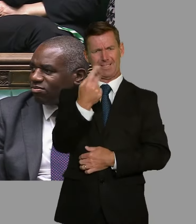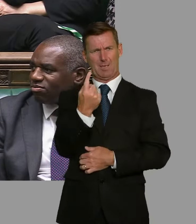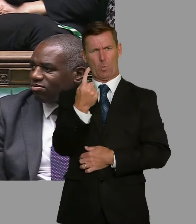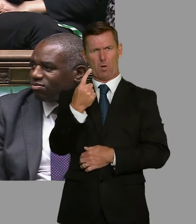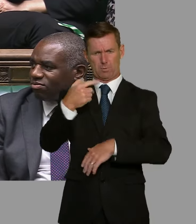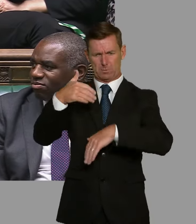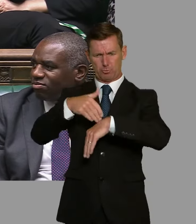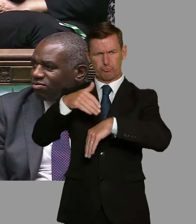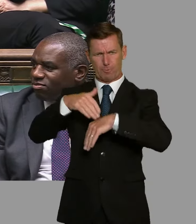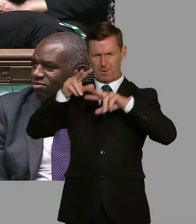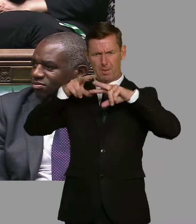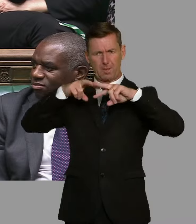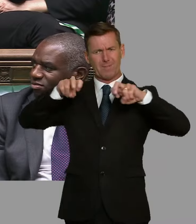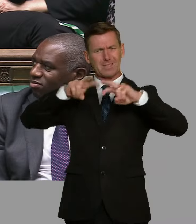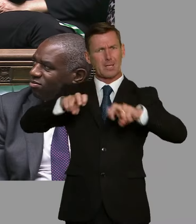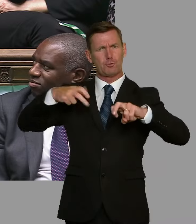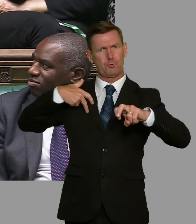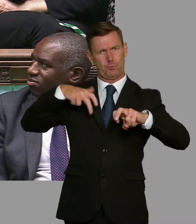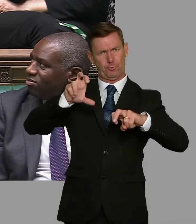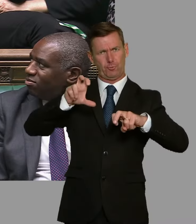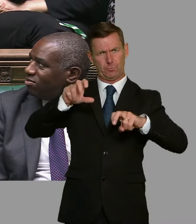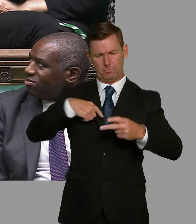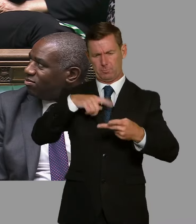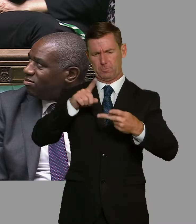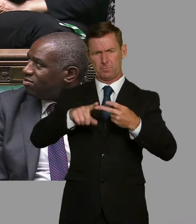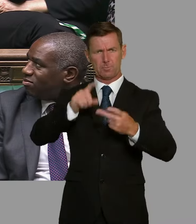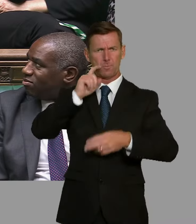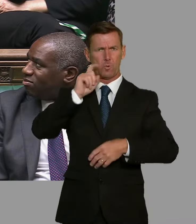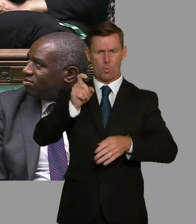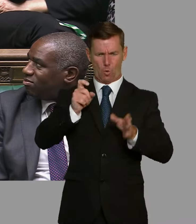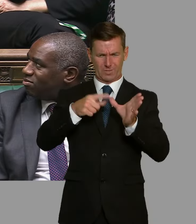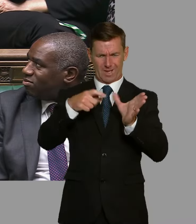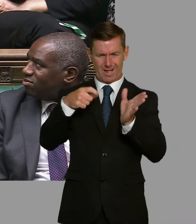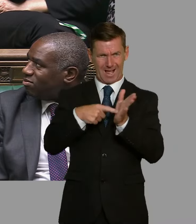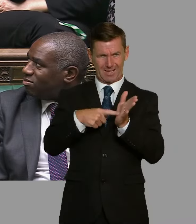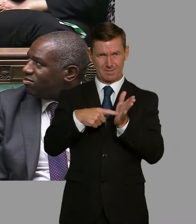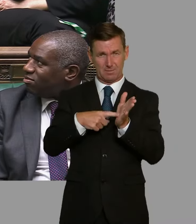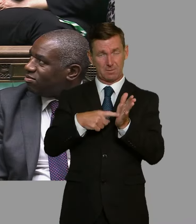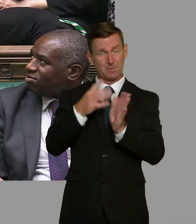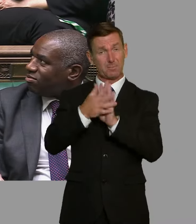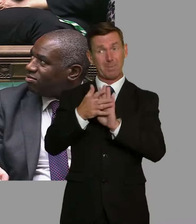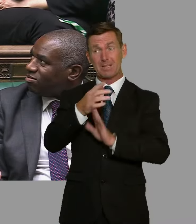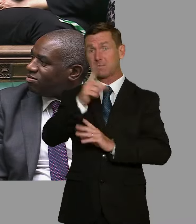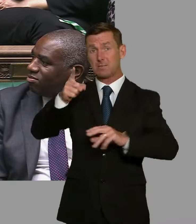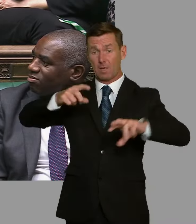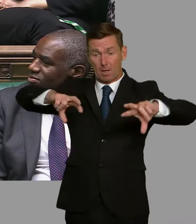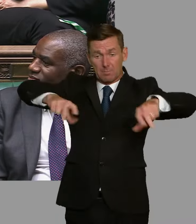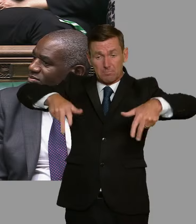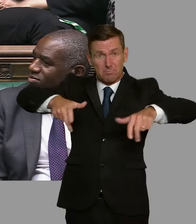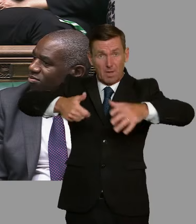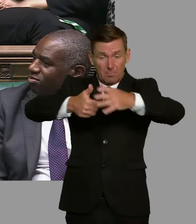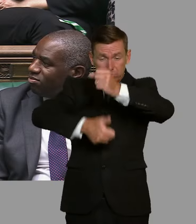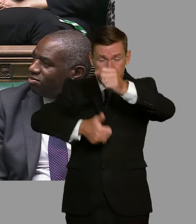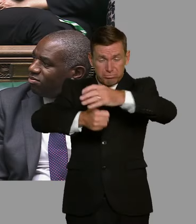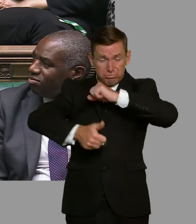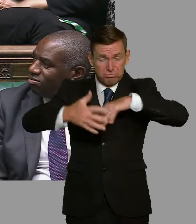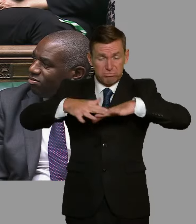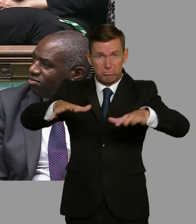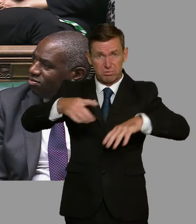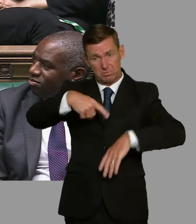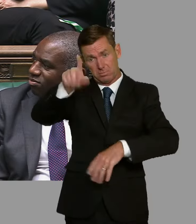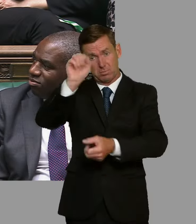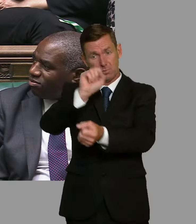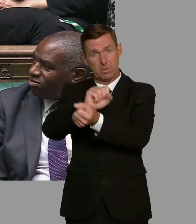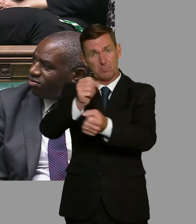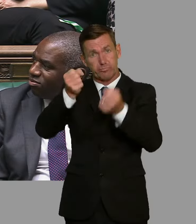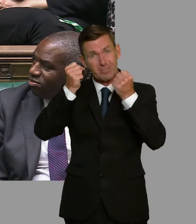Water Act with prison sentences for polluting bosses and banning unfair bonuses, and will respond to the Independent Water Commission